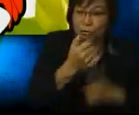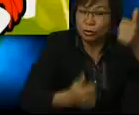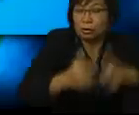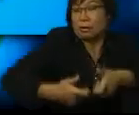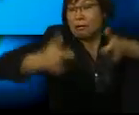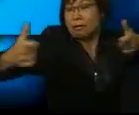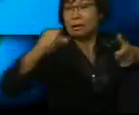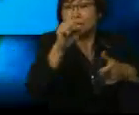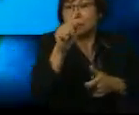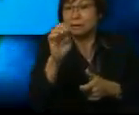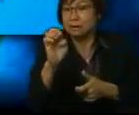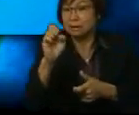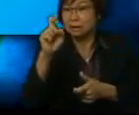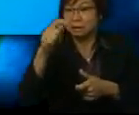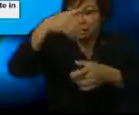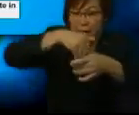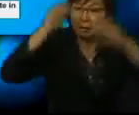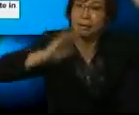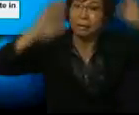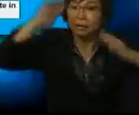in Malaysia?